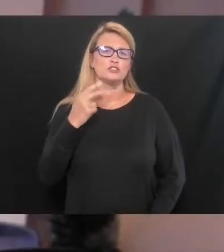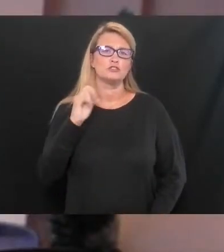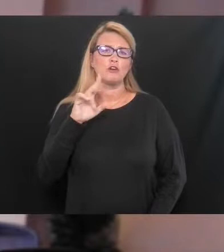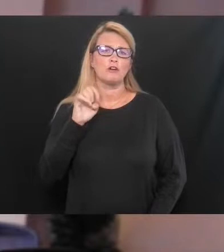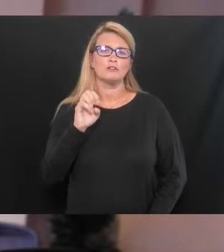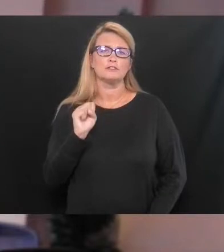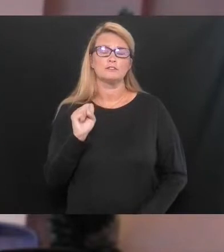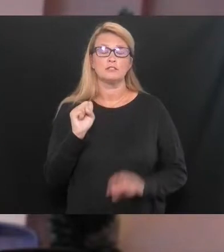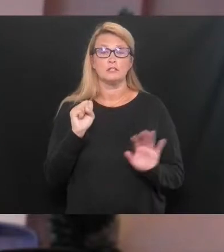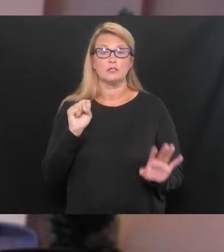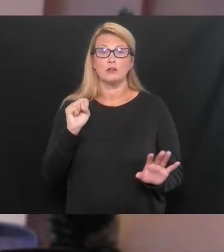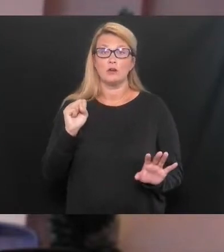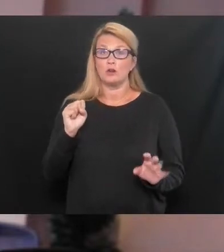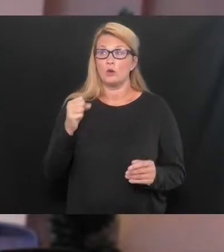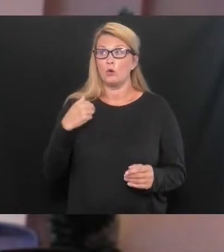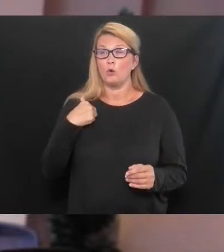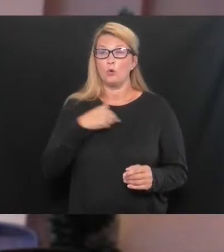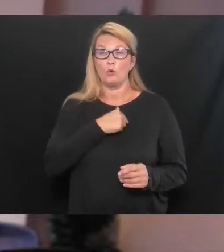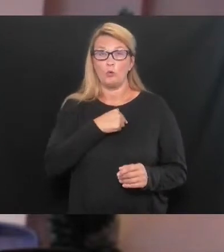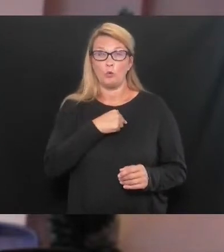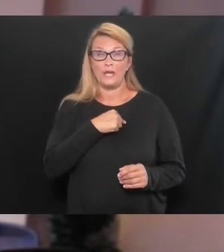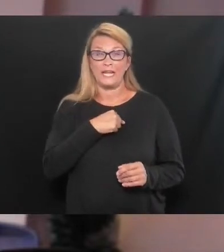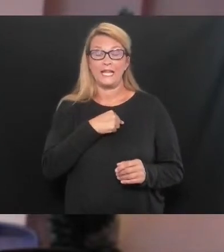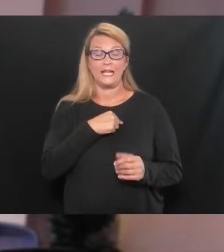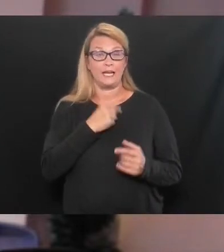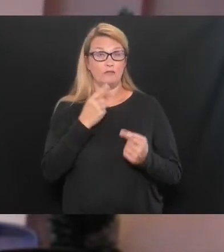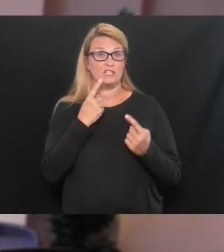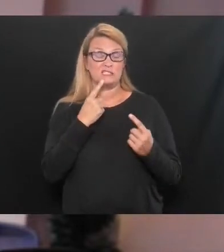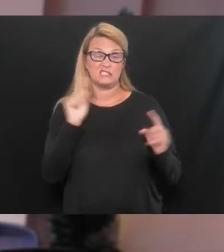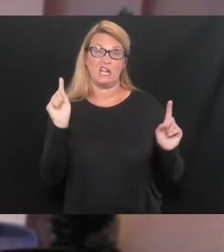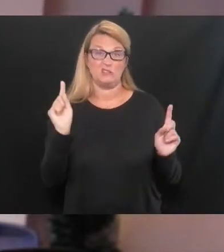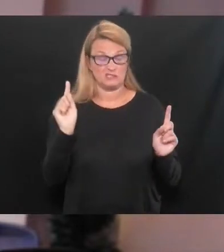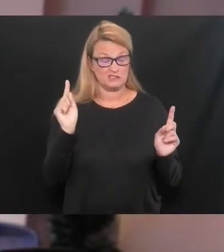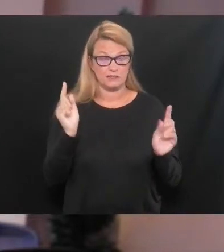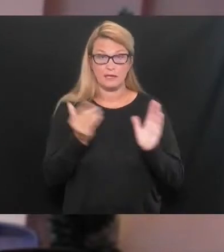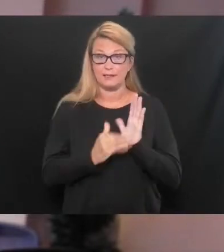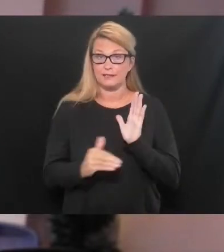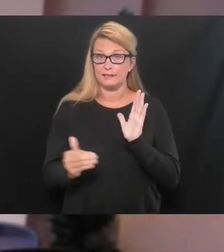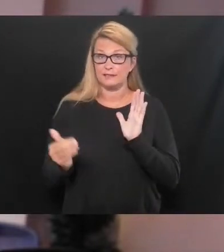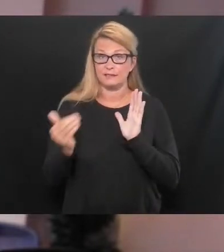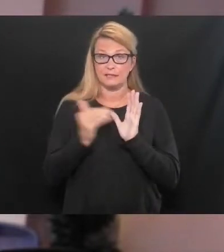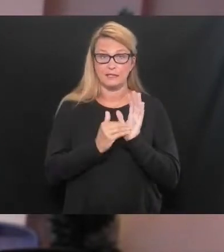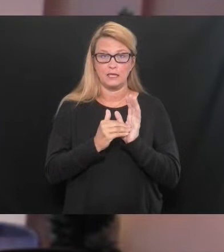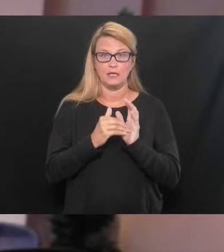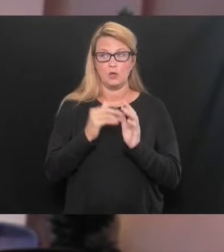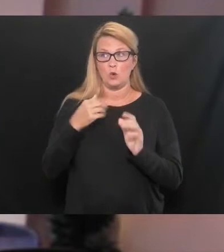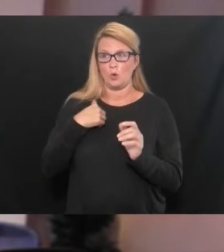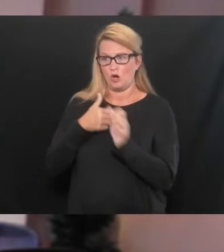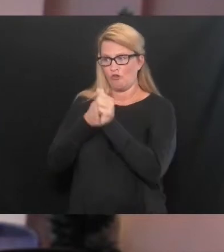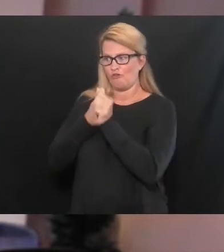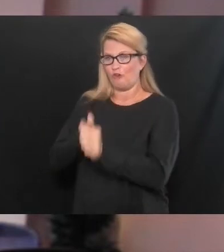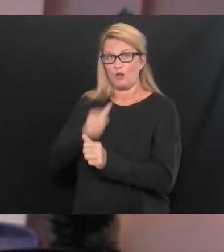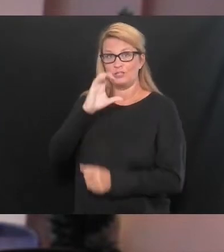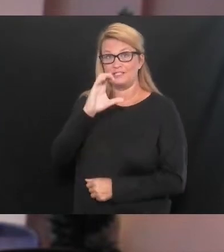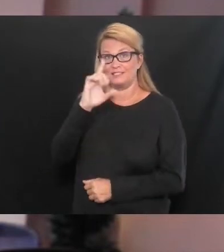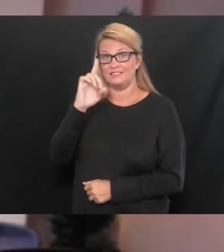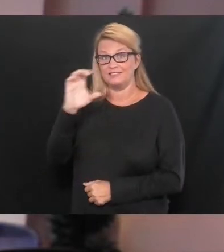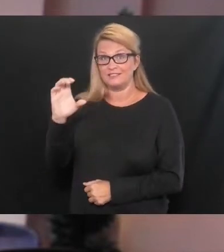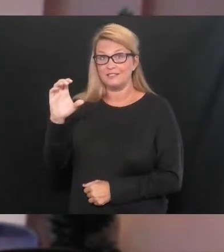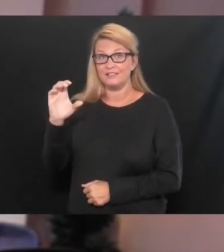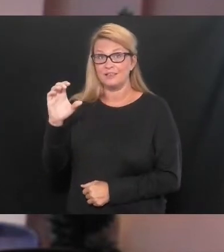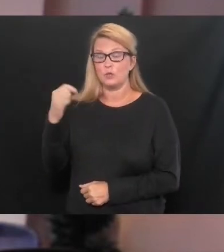as we have said very, very consistently, based on CDC guidance, we